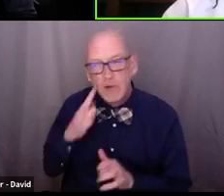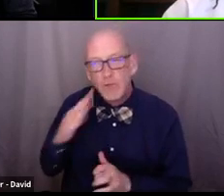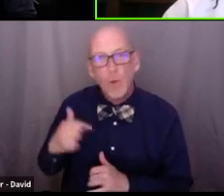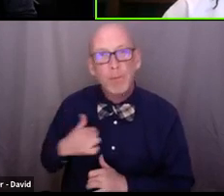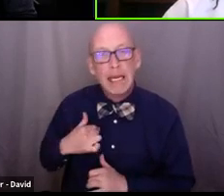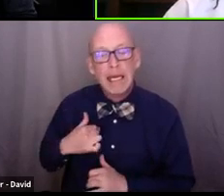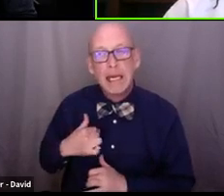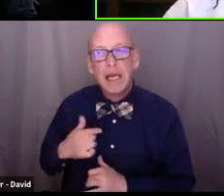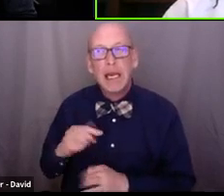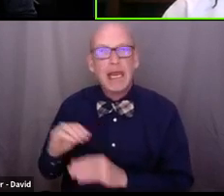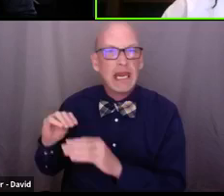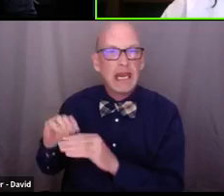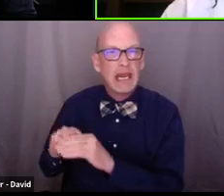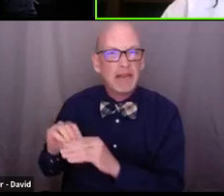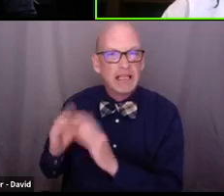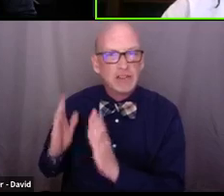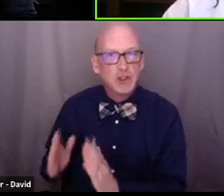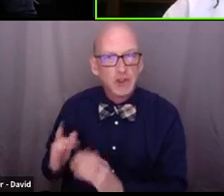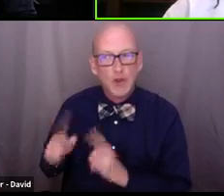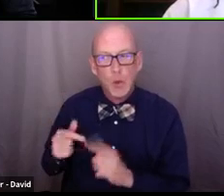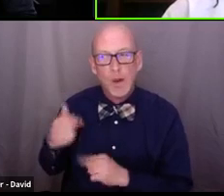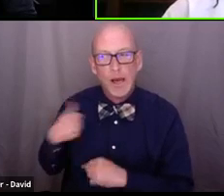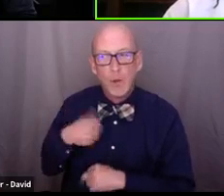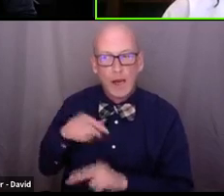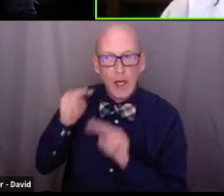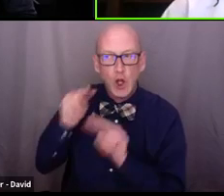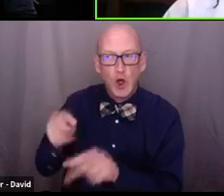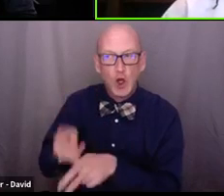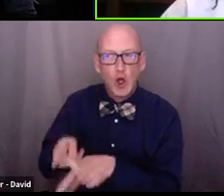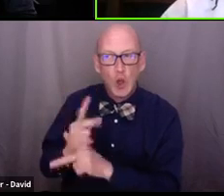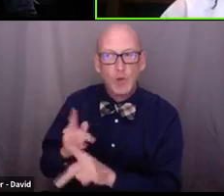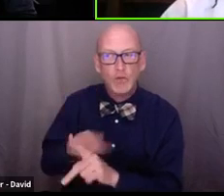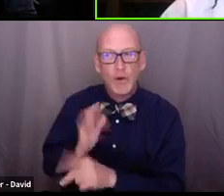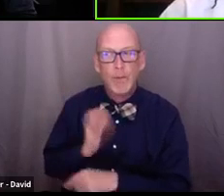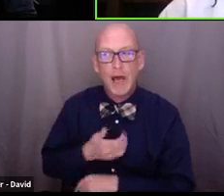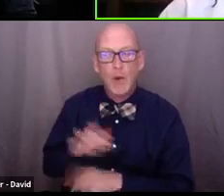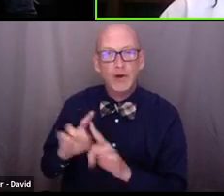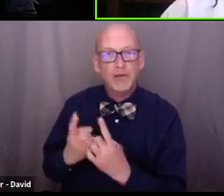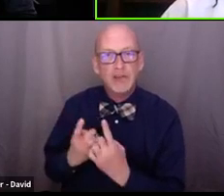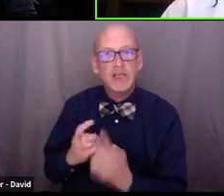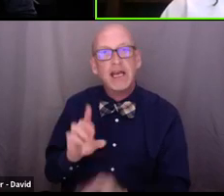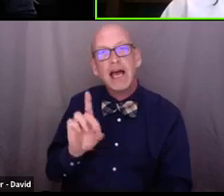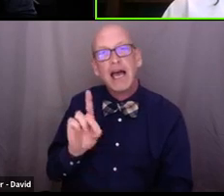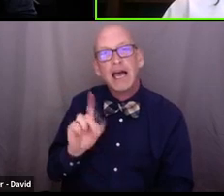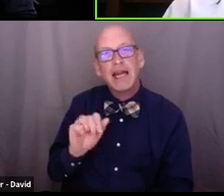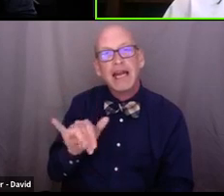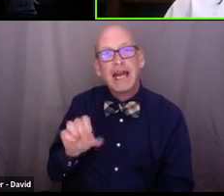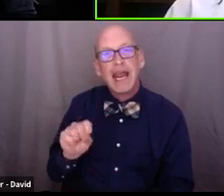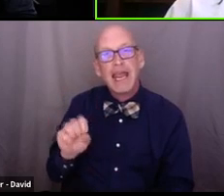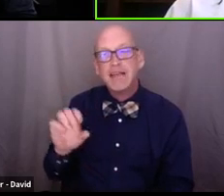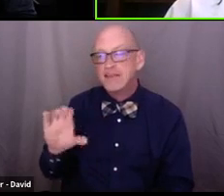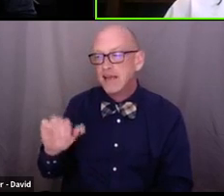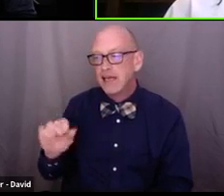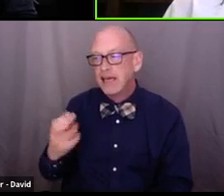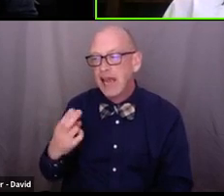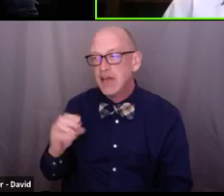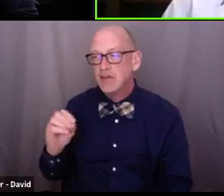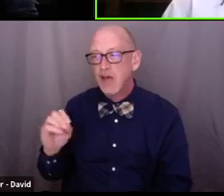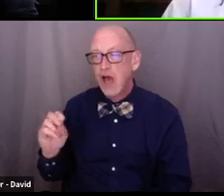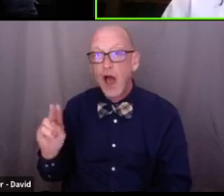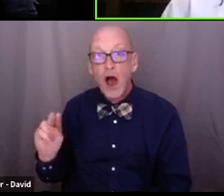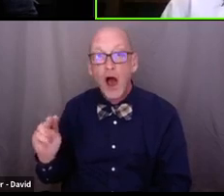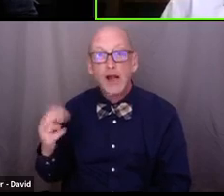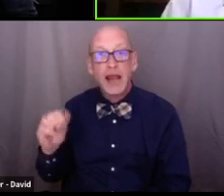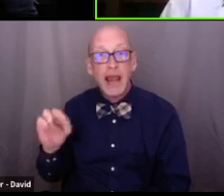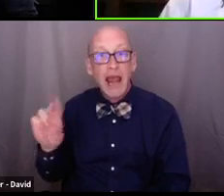investor, and we do it when we look at our loans for my division, is days cash on hand. And typically when you think about you're pretty